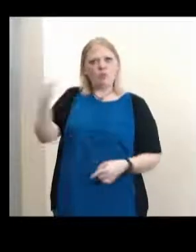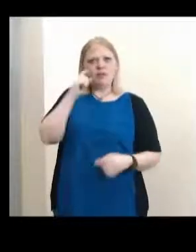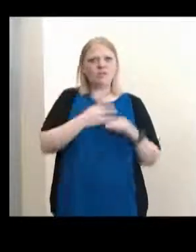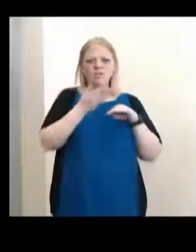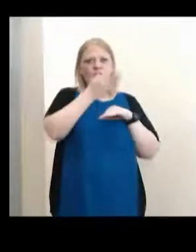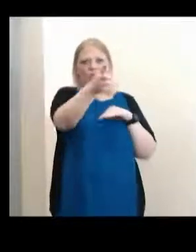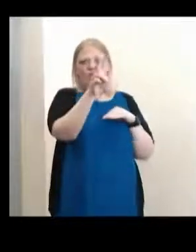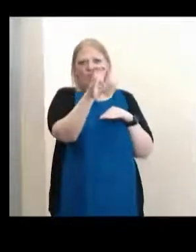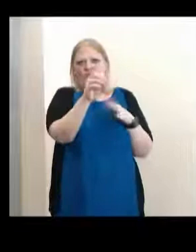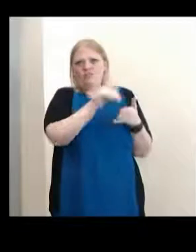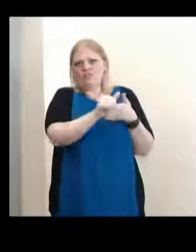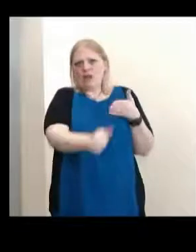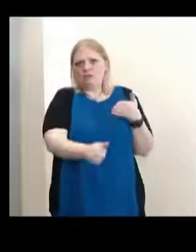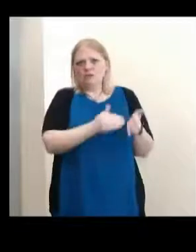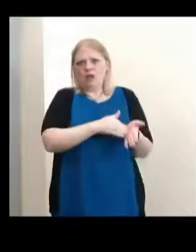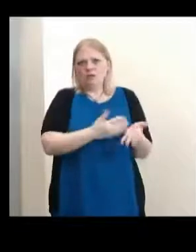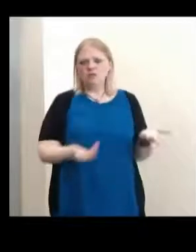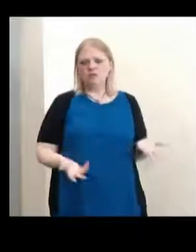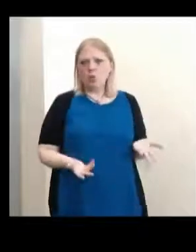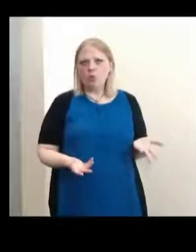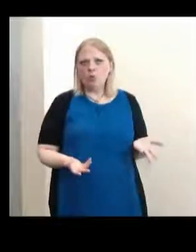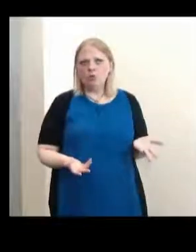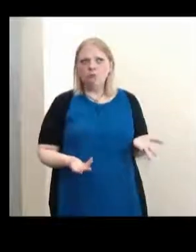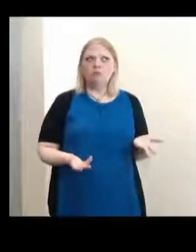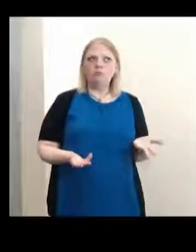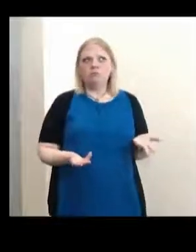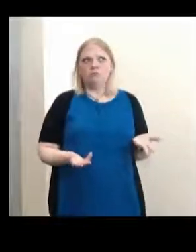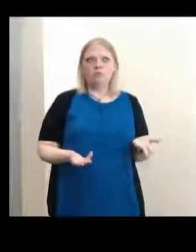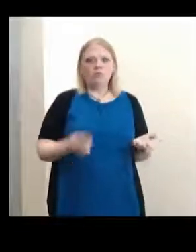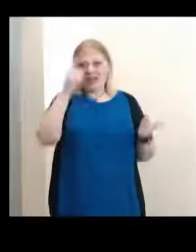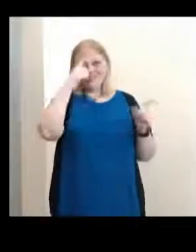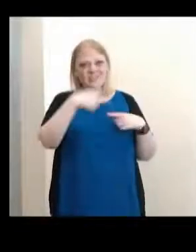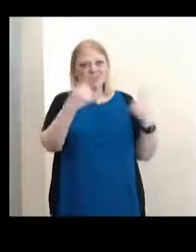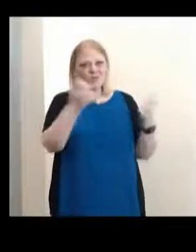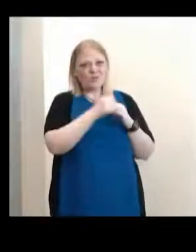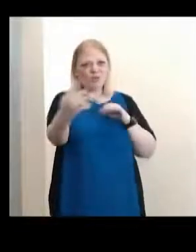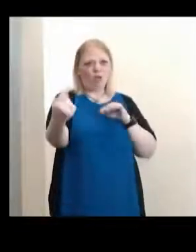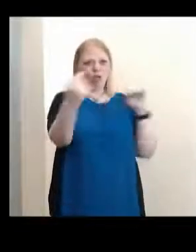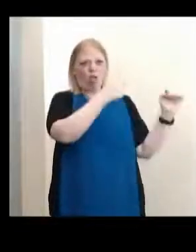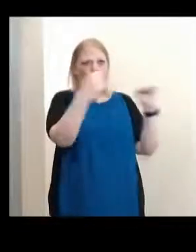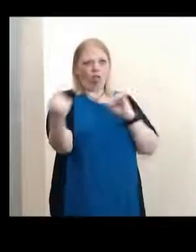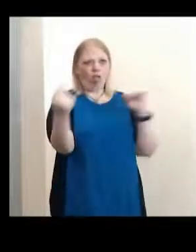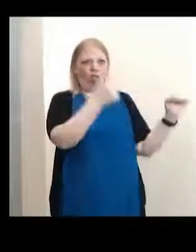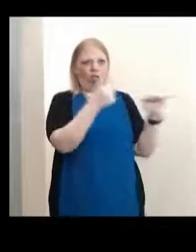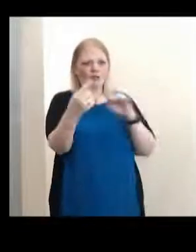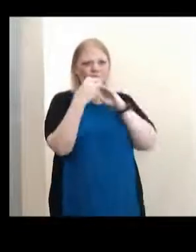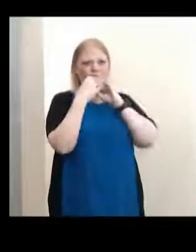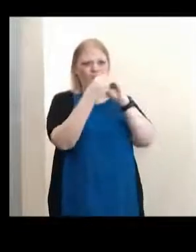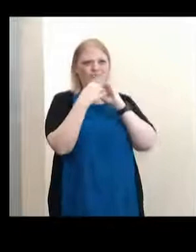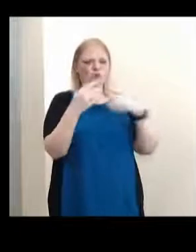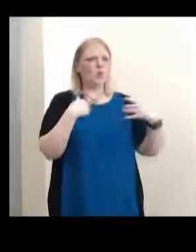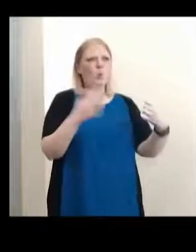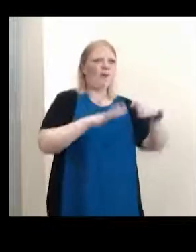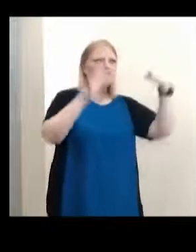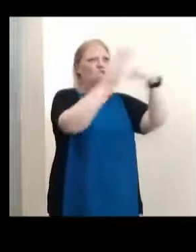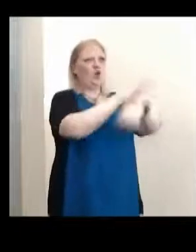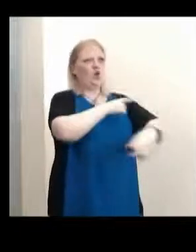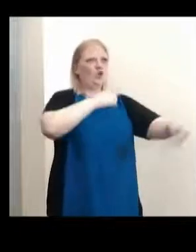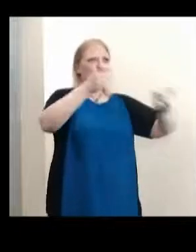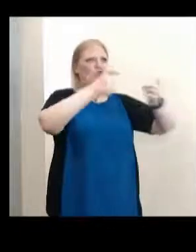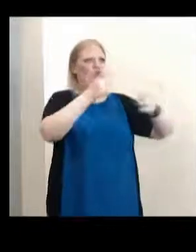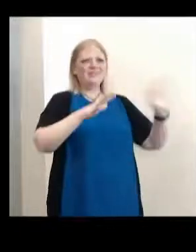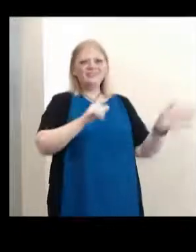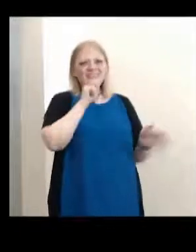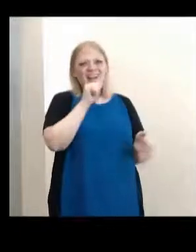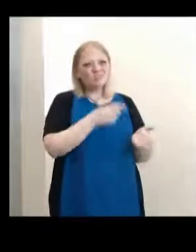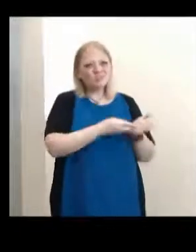than $250,000 or more. So I disagree with your argument that I have complete control on this, David, because it's